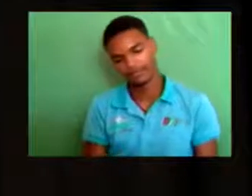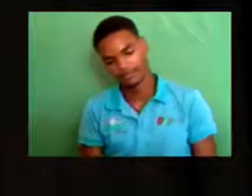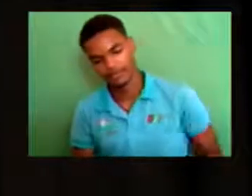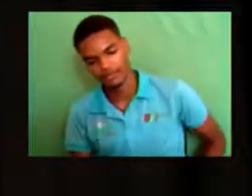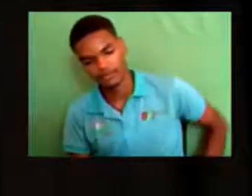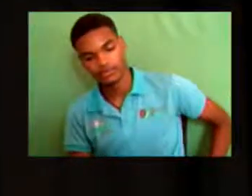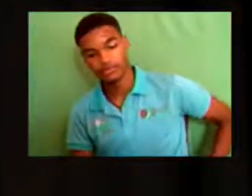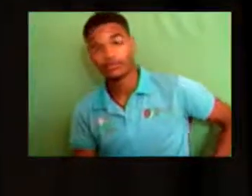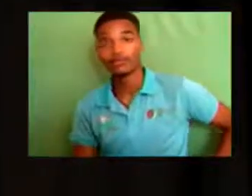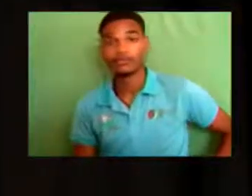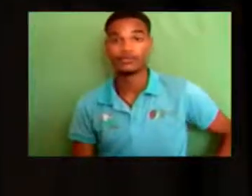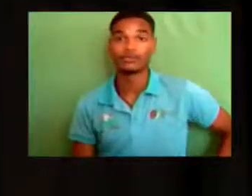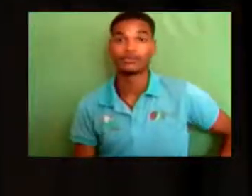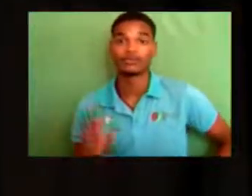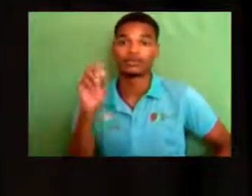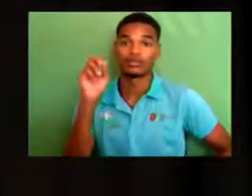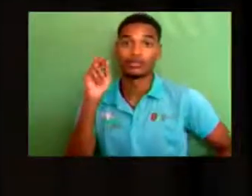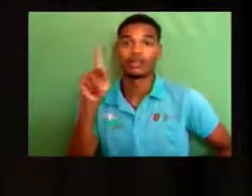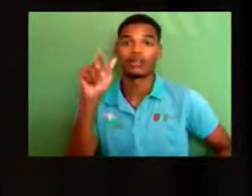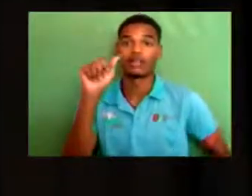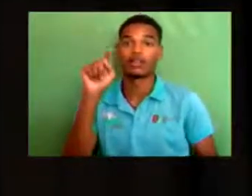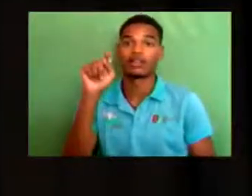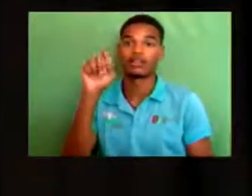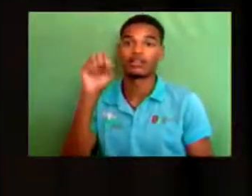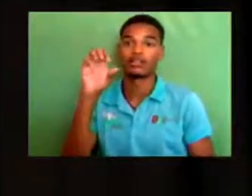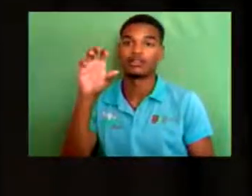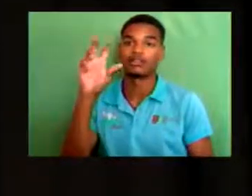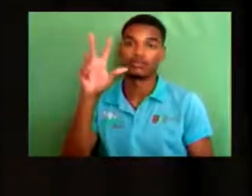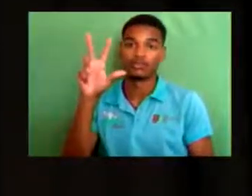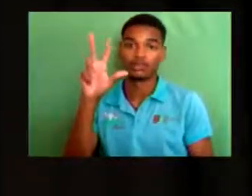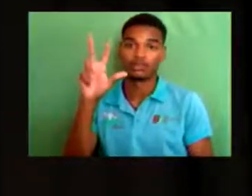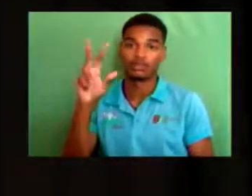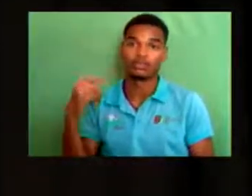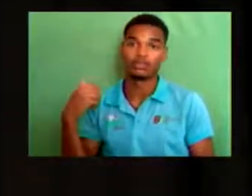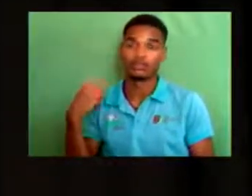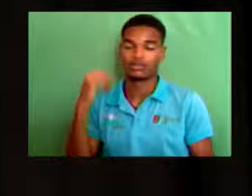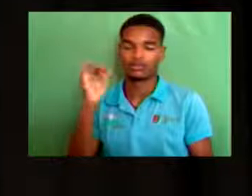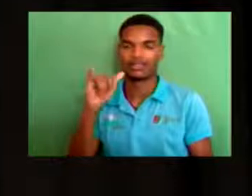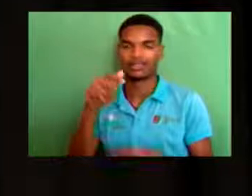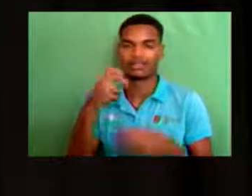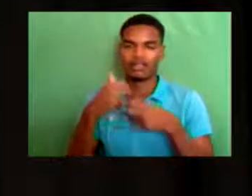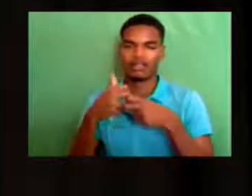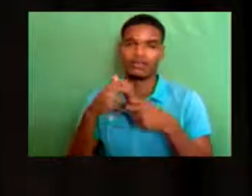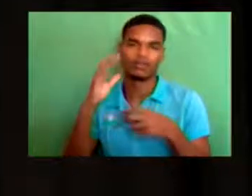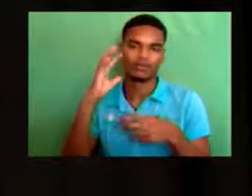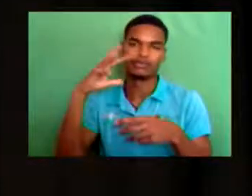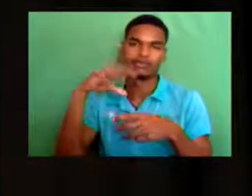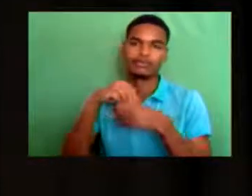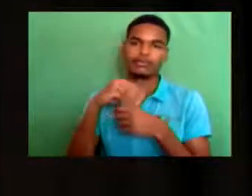Okay, ATSC3, and I'm going to get to the heart of the matter, and Neem's really going to drive at it. So